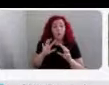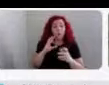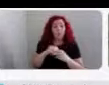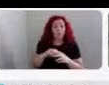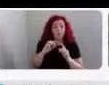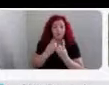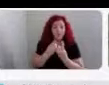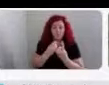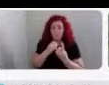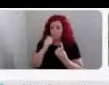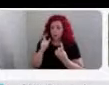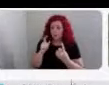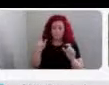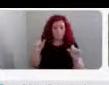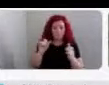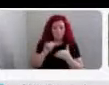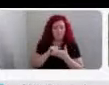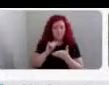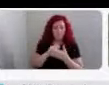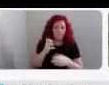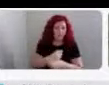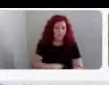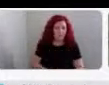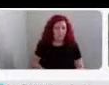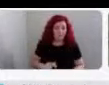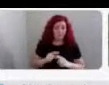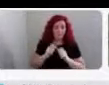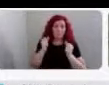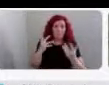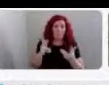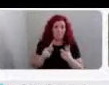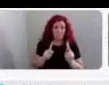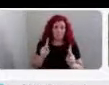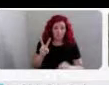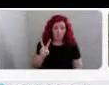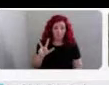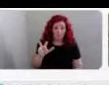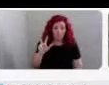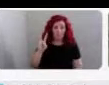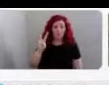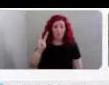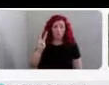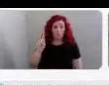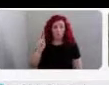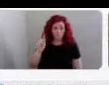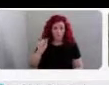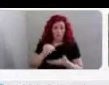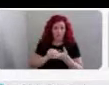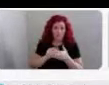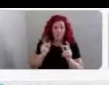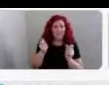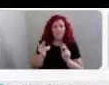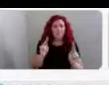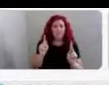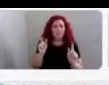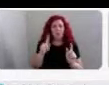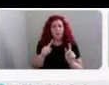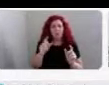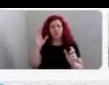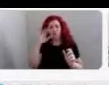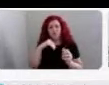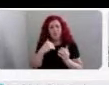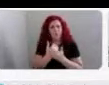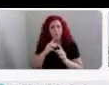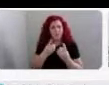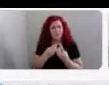they could not possibly win it's a huge number of people a few people have asked where this very strange new district